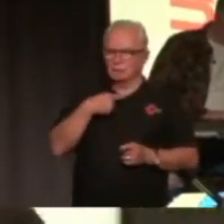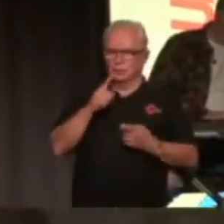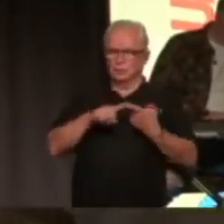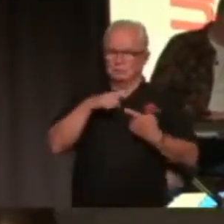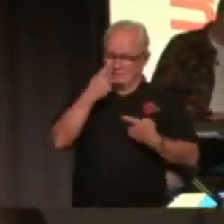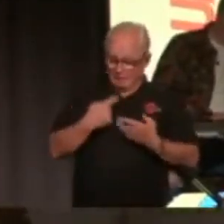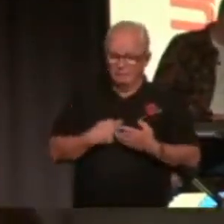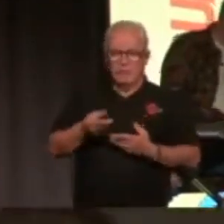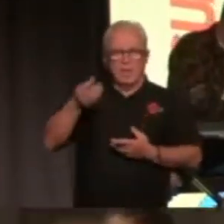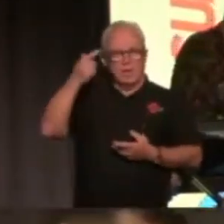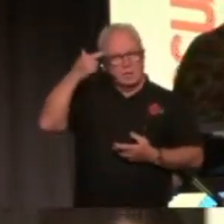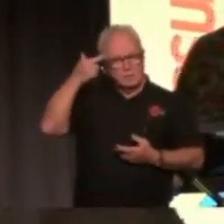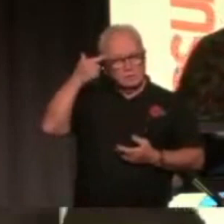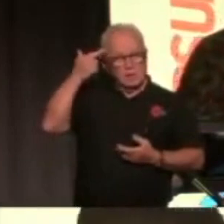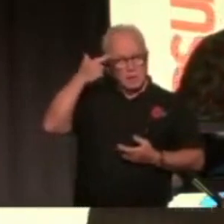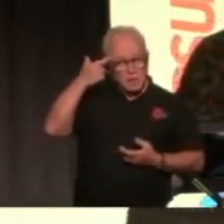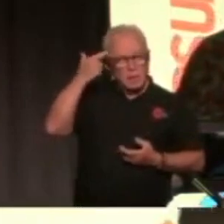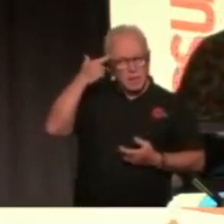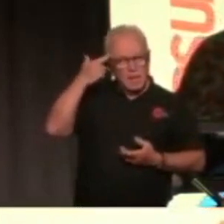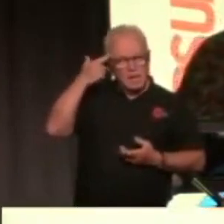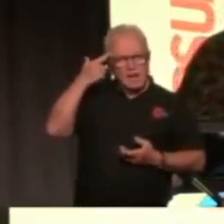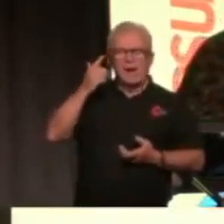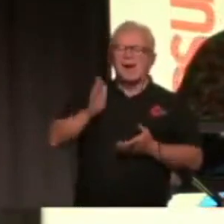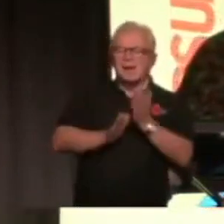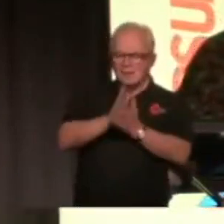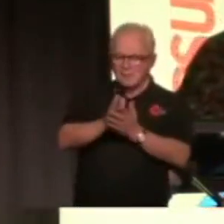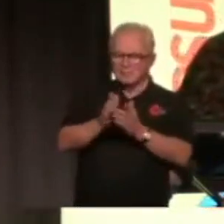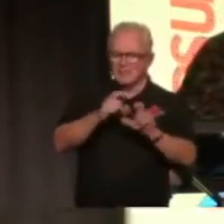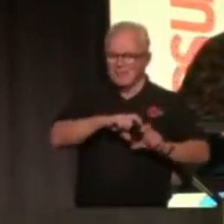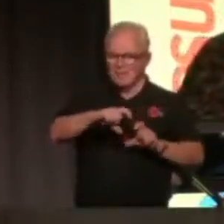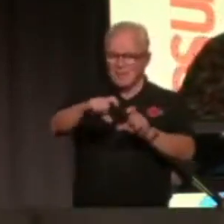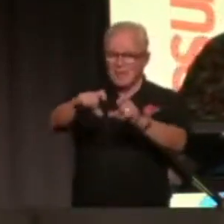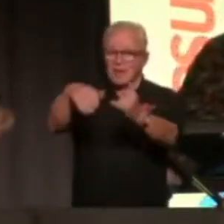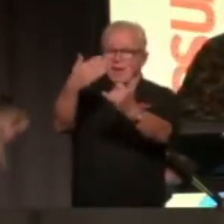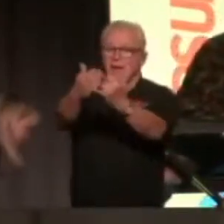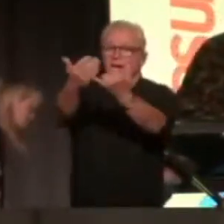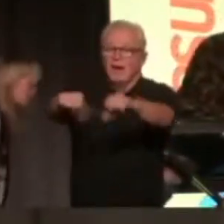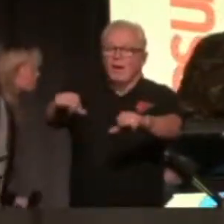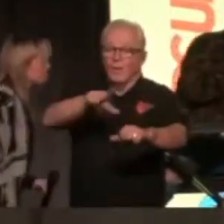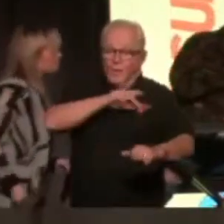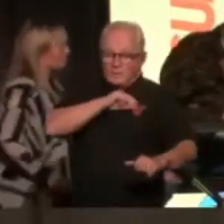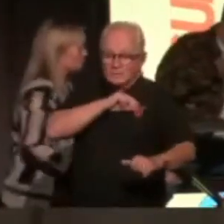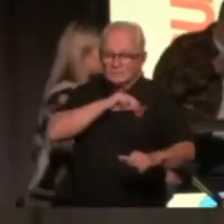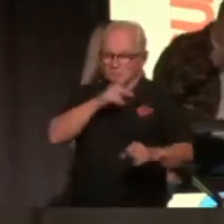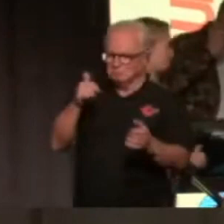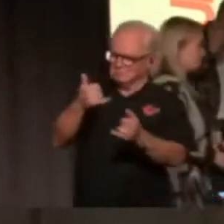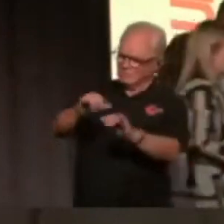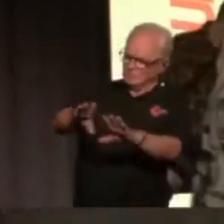will determine whether you will win or lose the fight for the